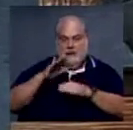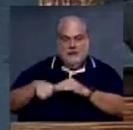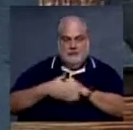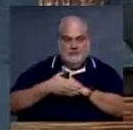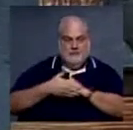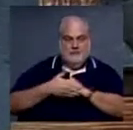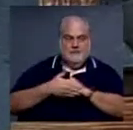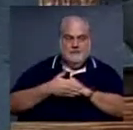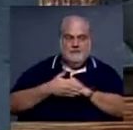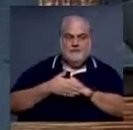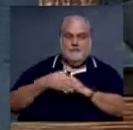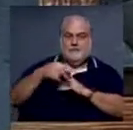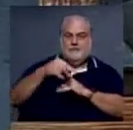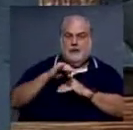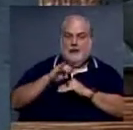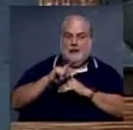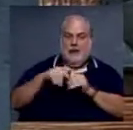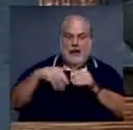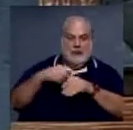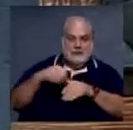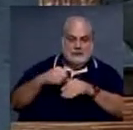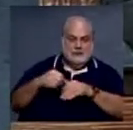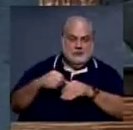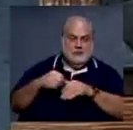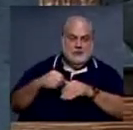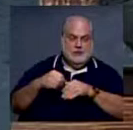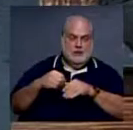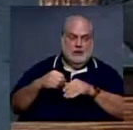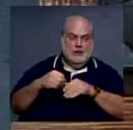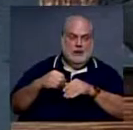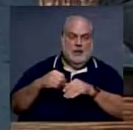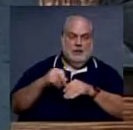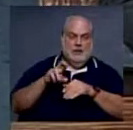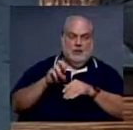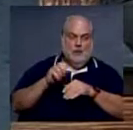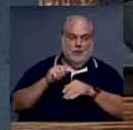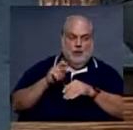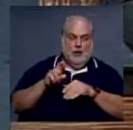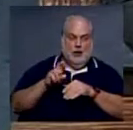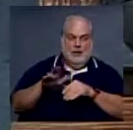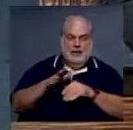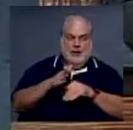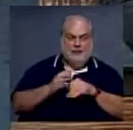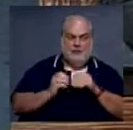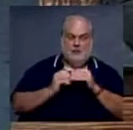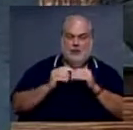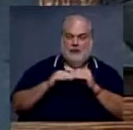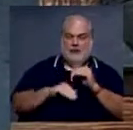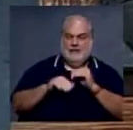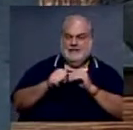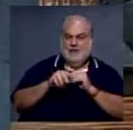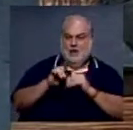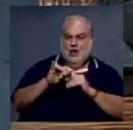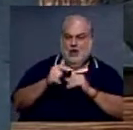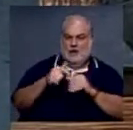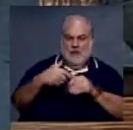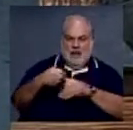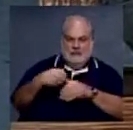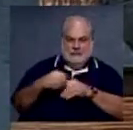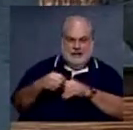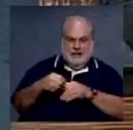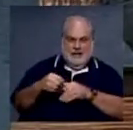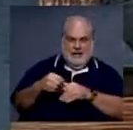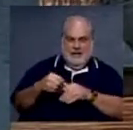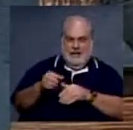existing building where dogs were placed to allow them to be outdoors. He stated there was never more than 10 dogs outside and no dogs were ever